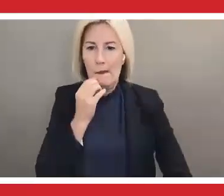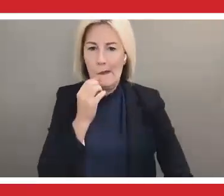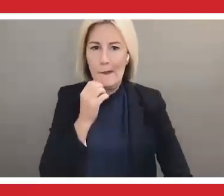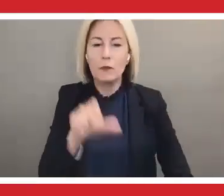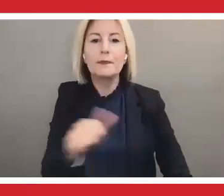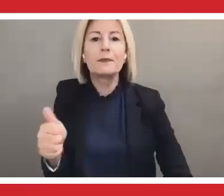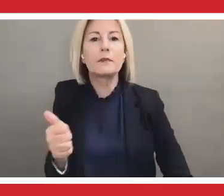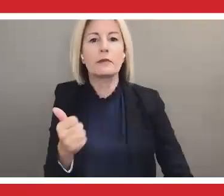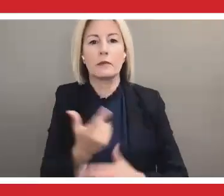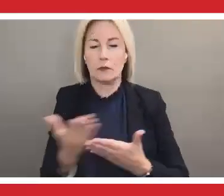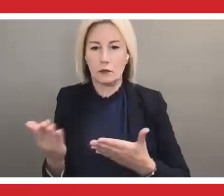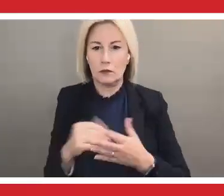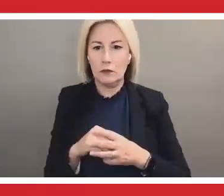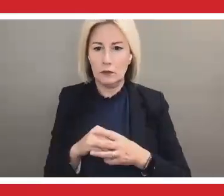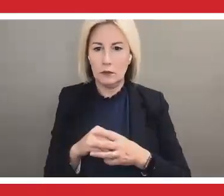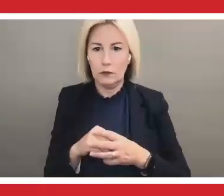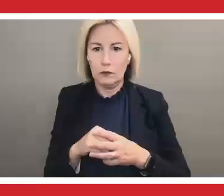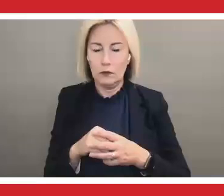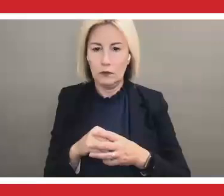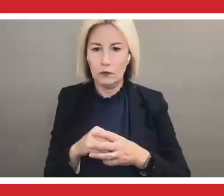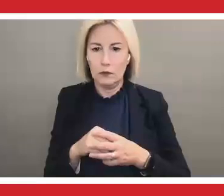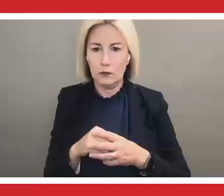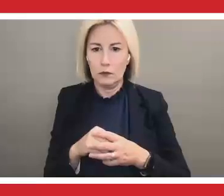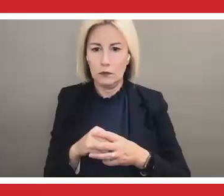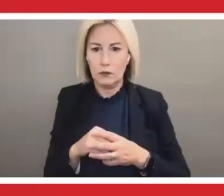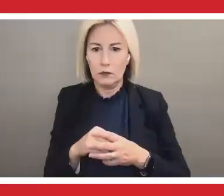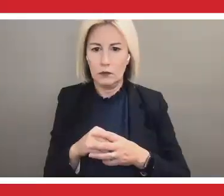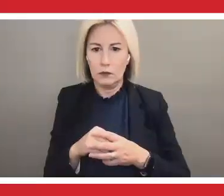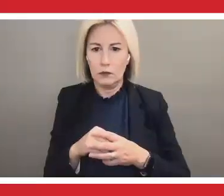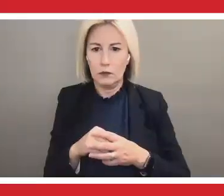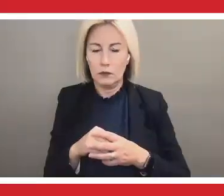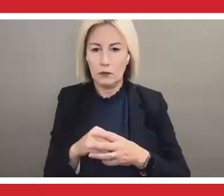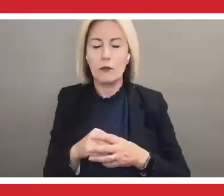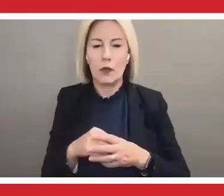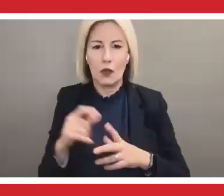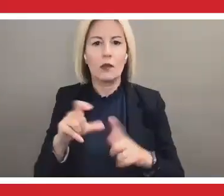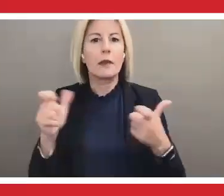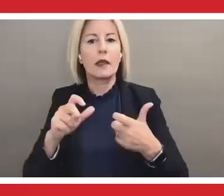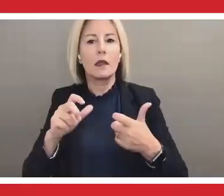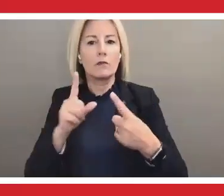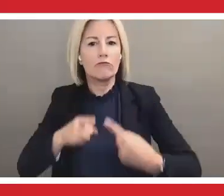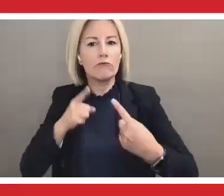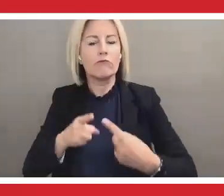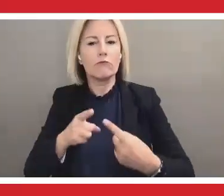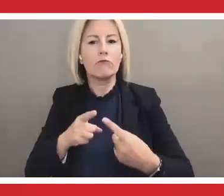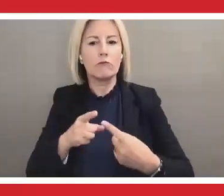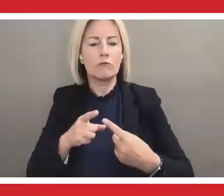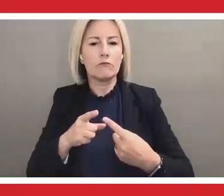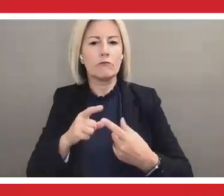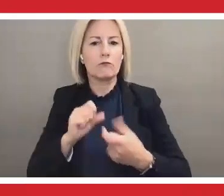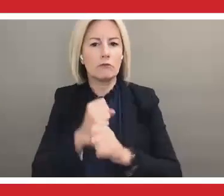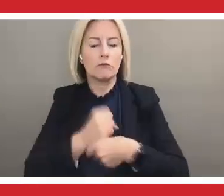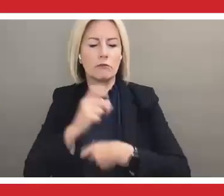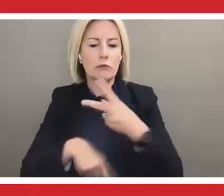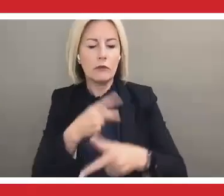that there is indeed a big difficulty in create some kind of articulation